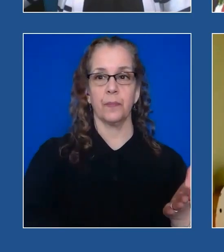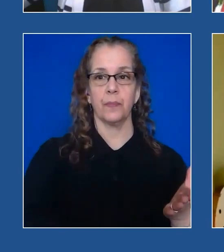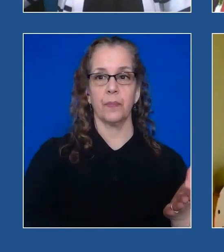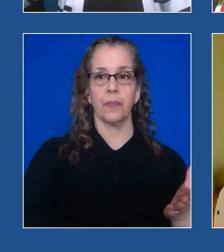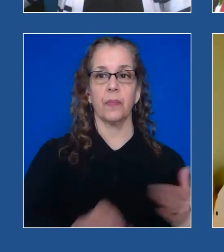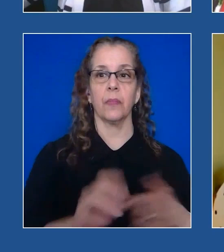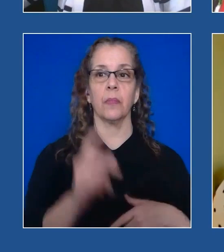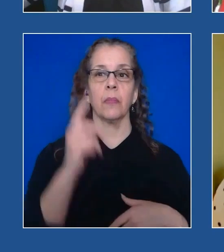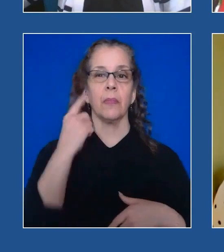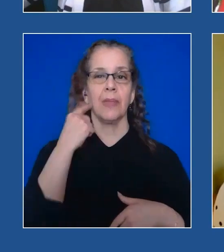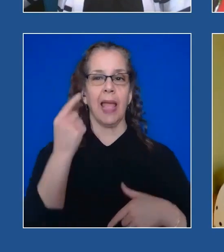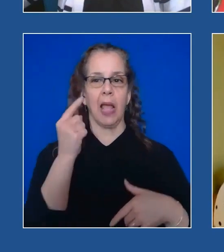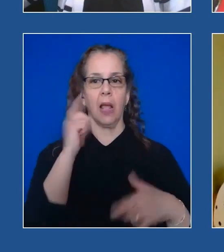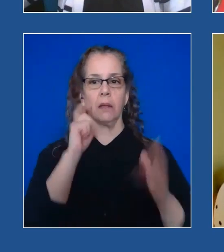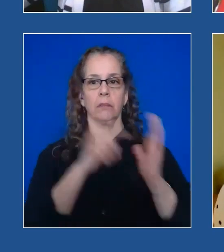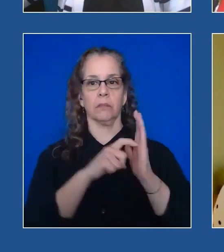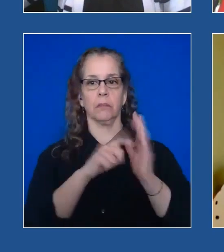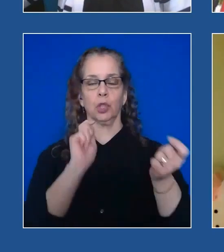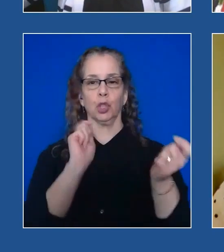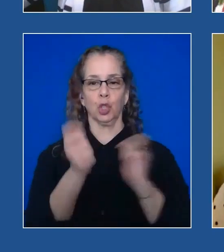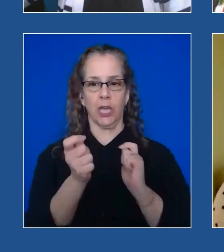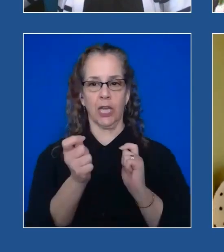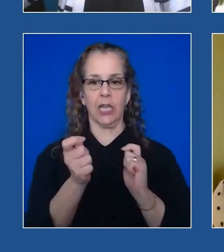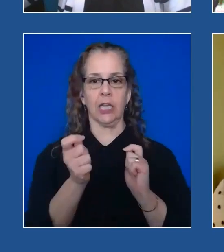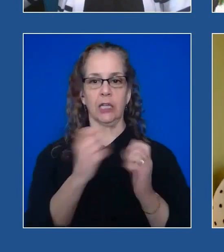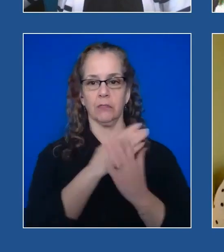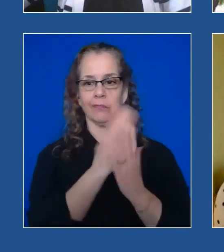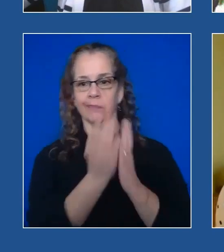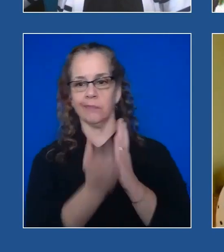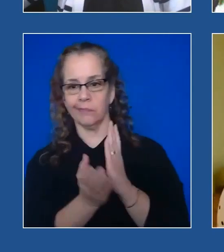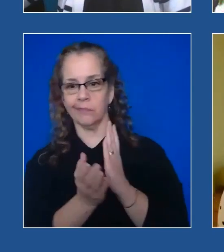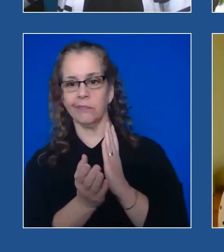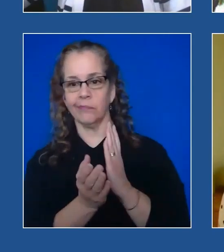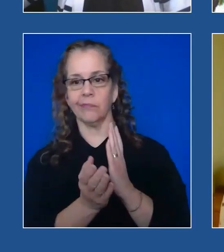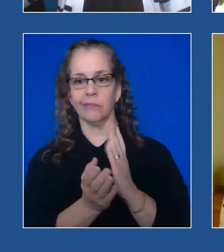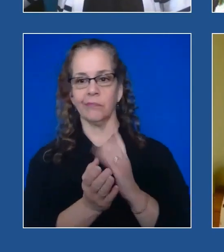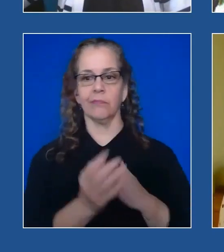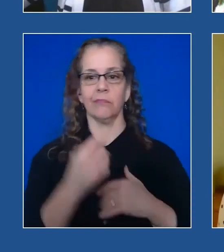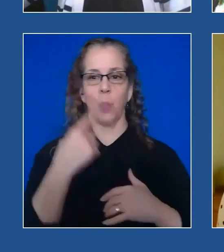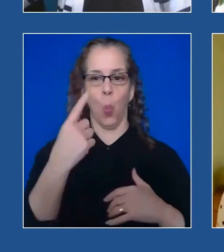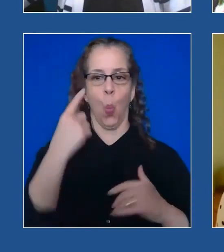interval. One of the things that's happening in the larger Yale-New Haven